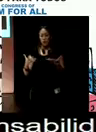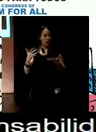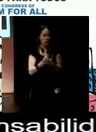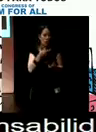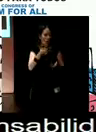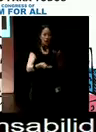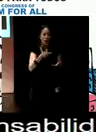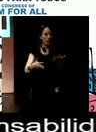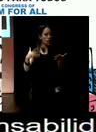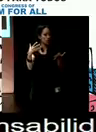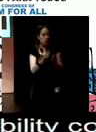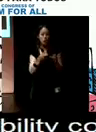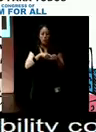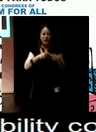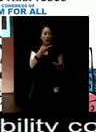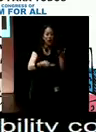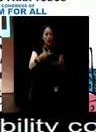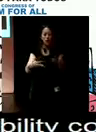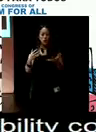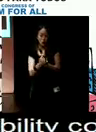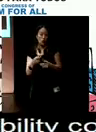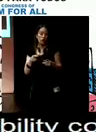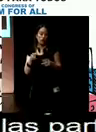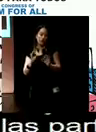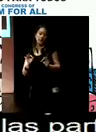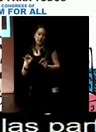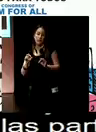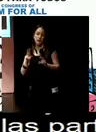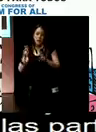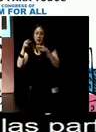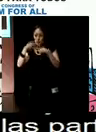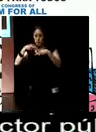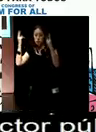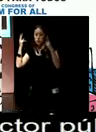of all the stakeholders involved, especially in the public sector,